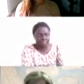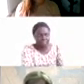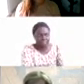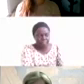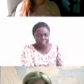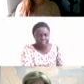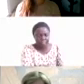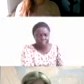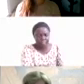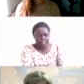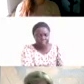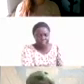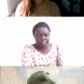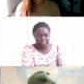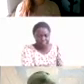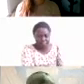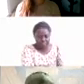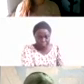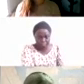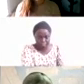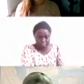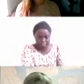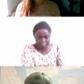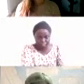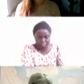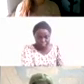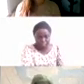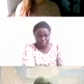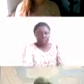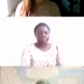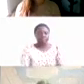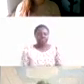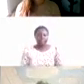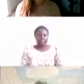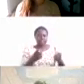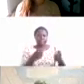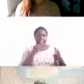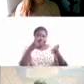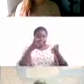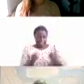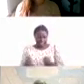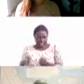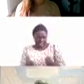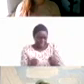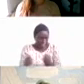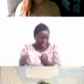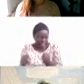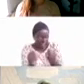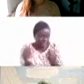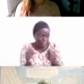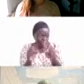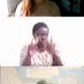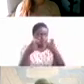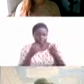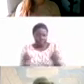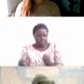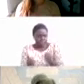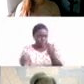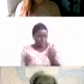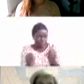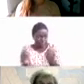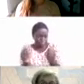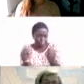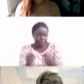to give information about sexual and reproductive health rights for women with disabilities.